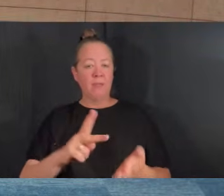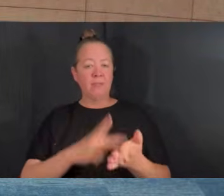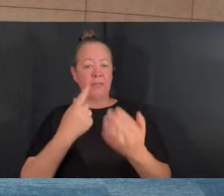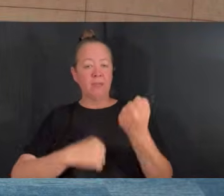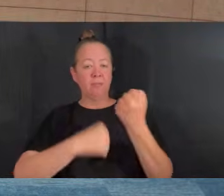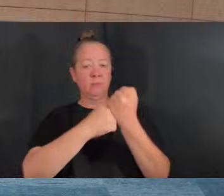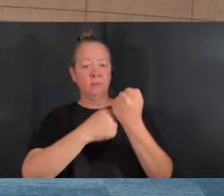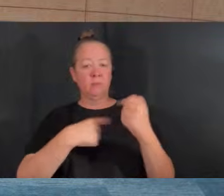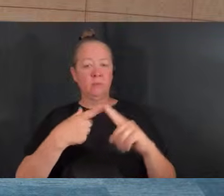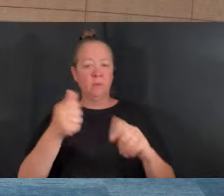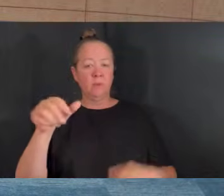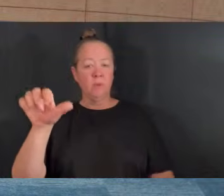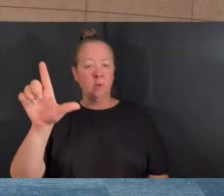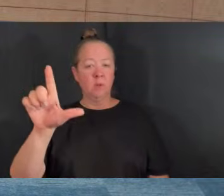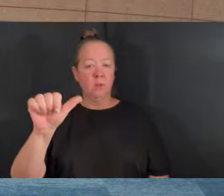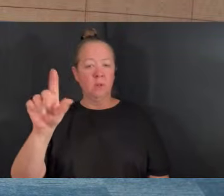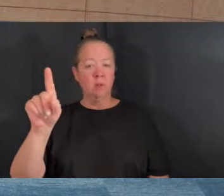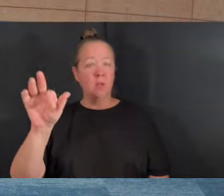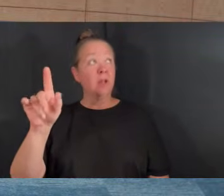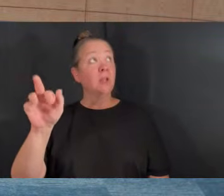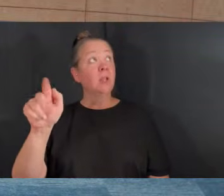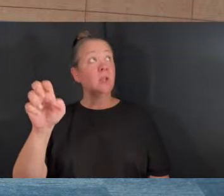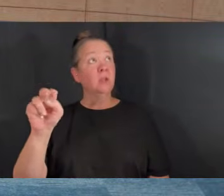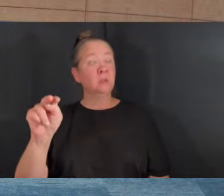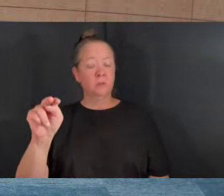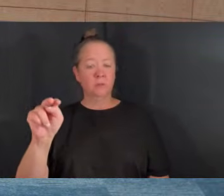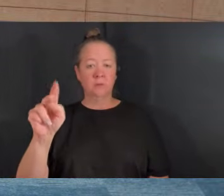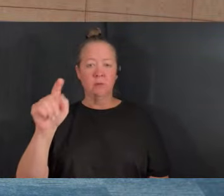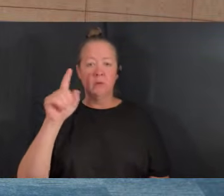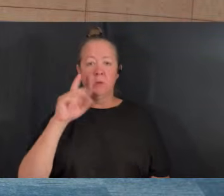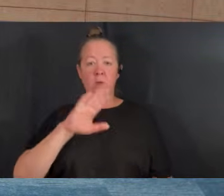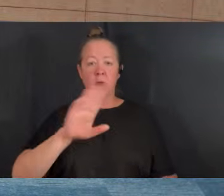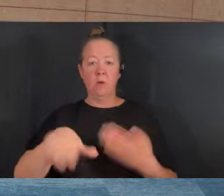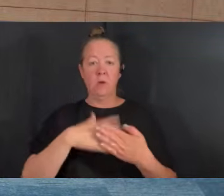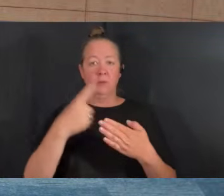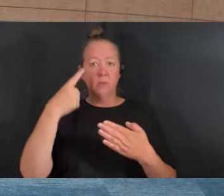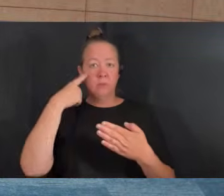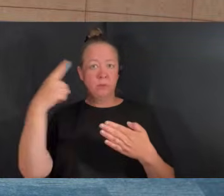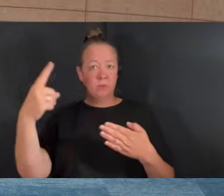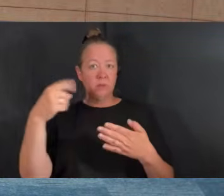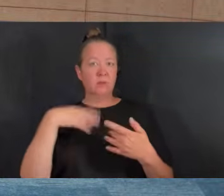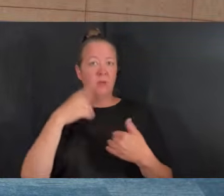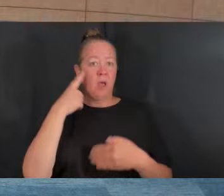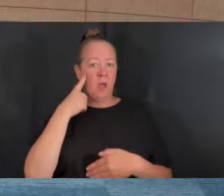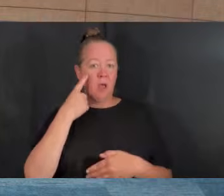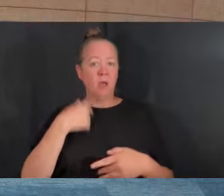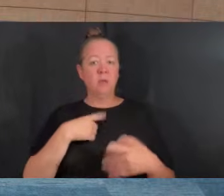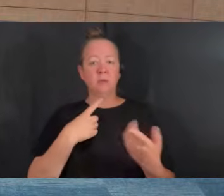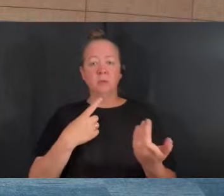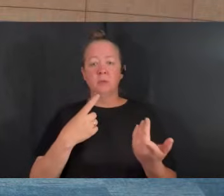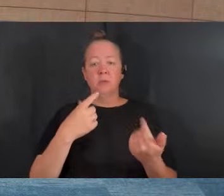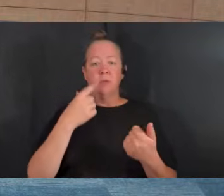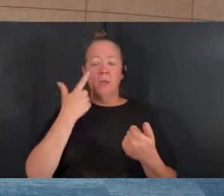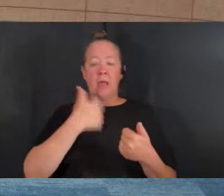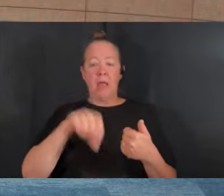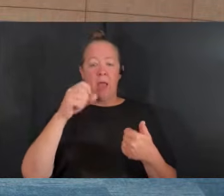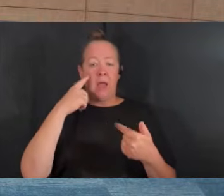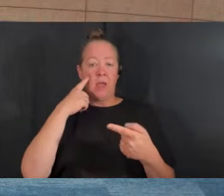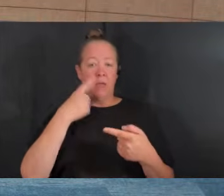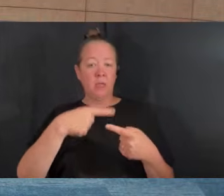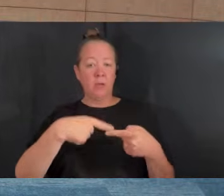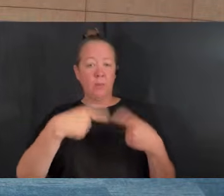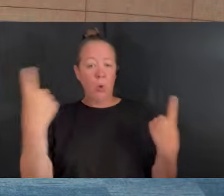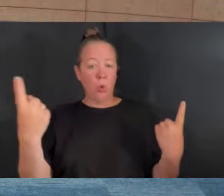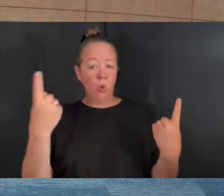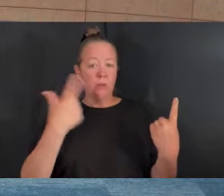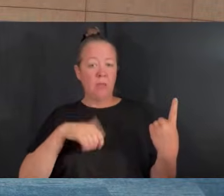Hearing none, all those in favor say aye. Aye. Any opposed? Any abstentions? The motion passes 4-0.